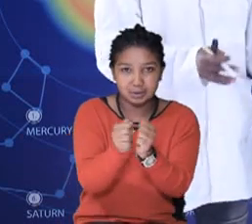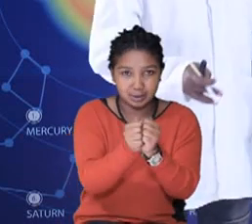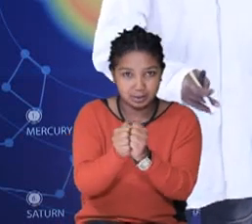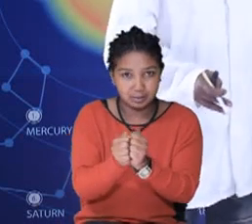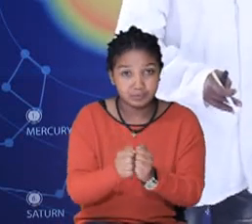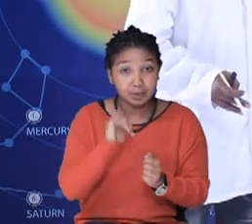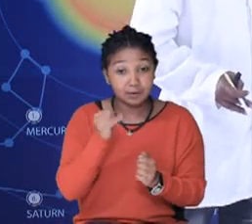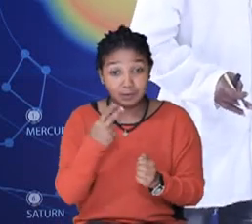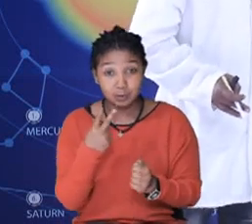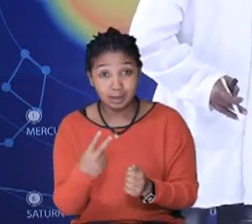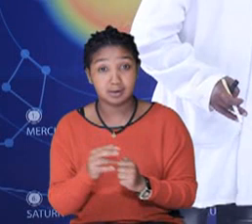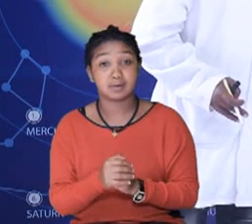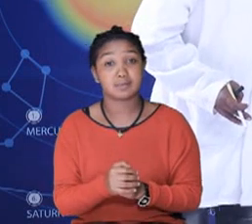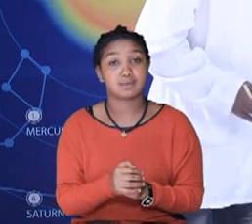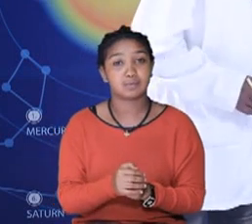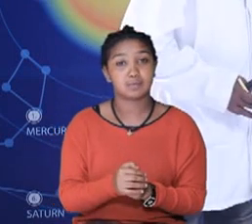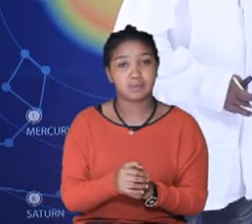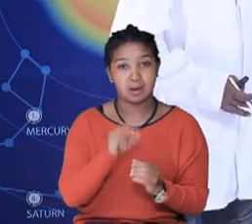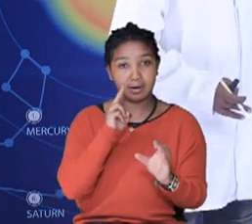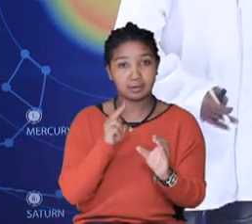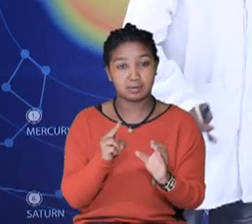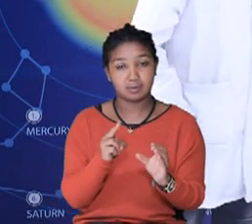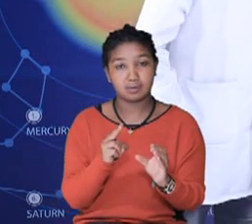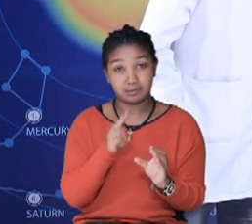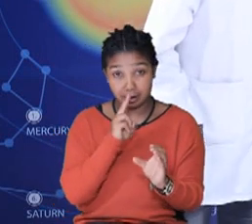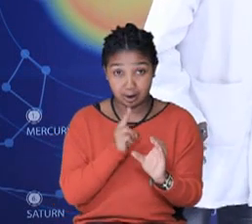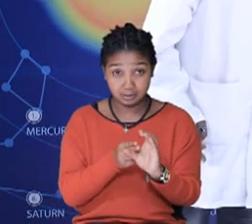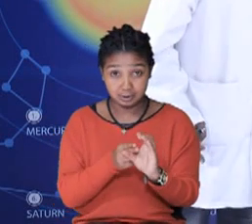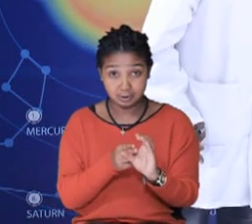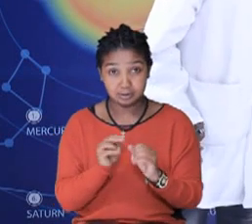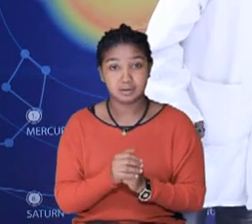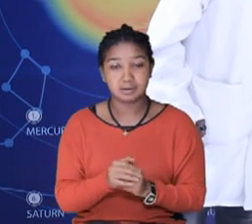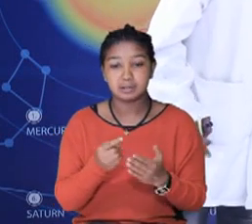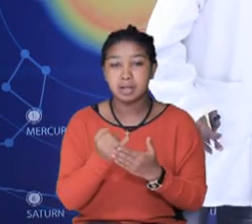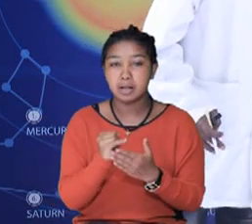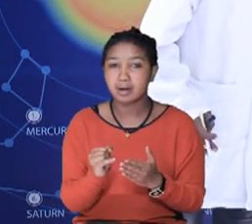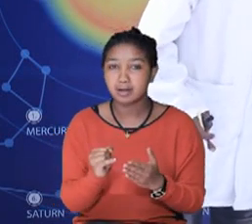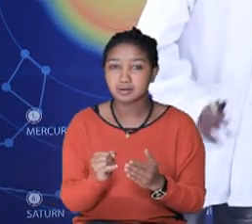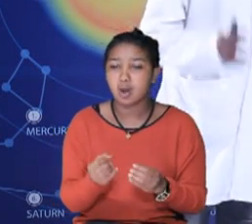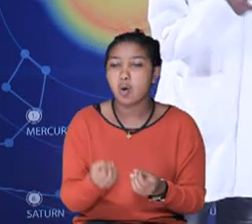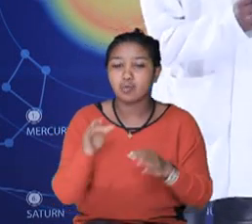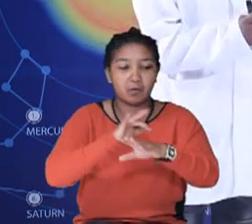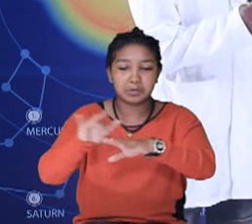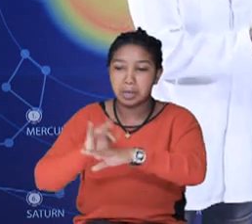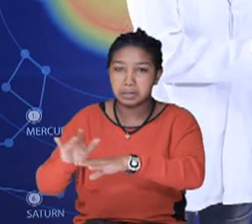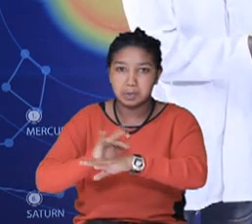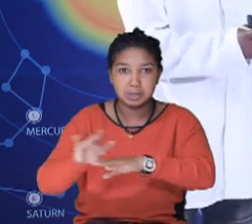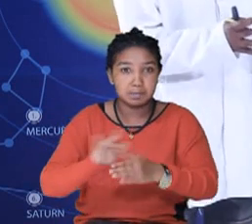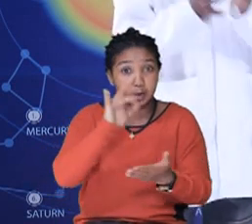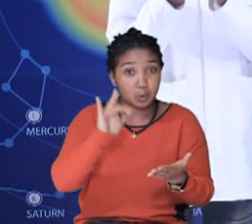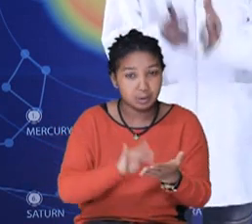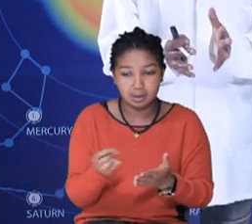other. If you take the compressibility of the gas, there is a lot of space